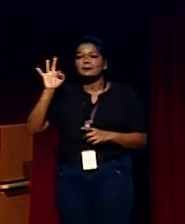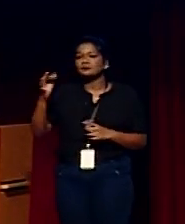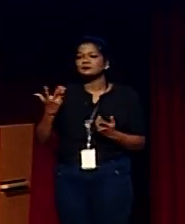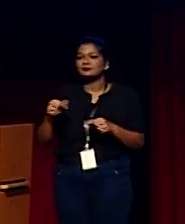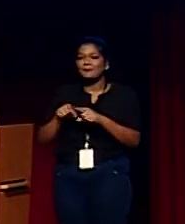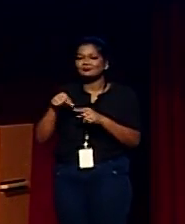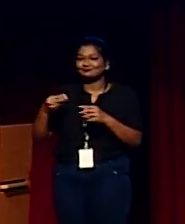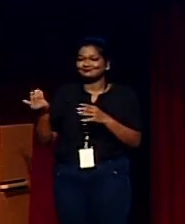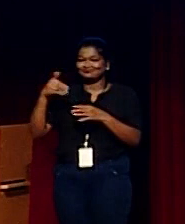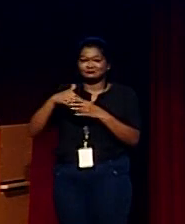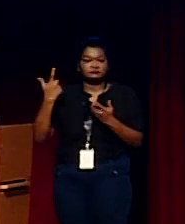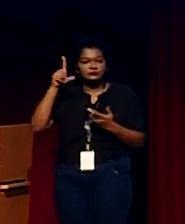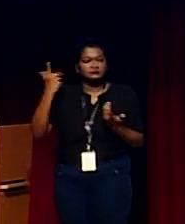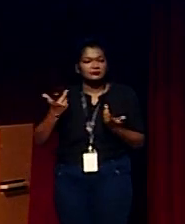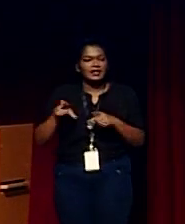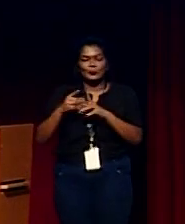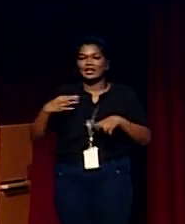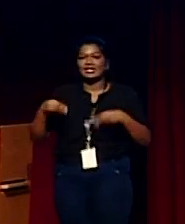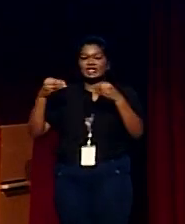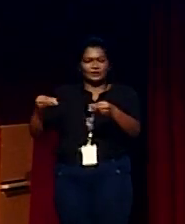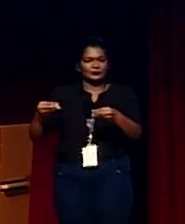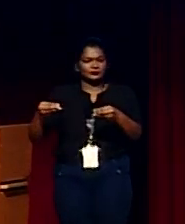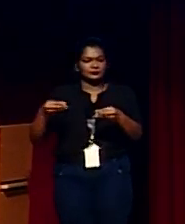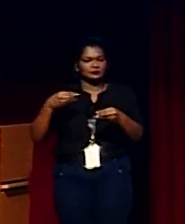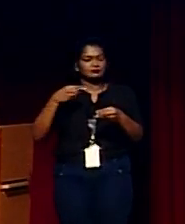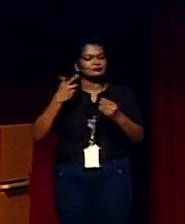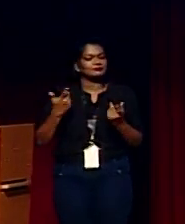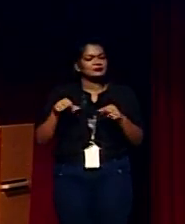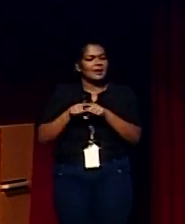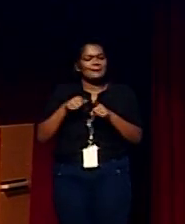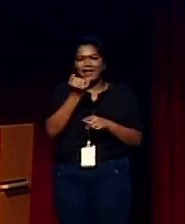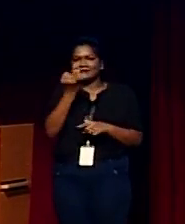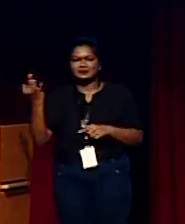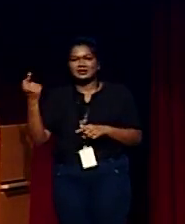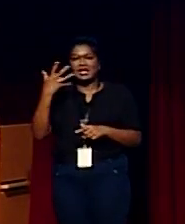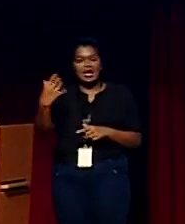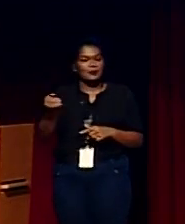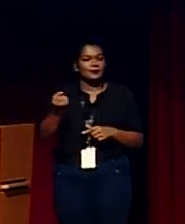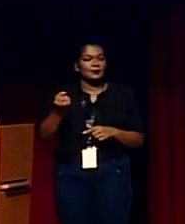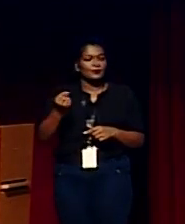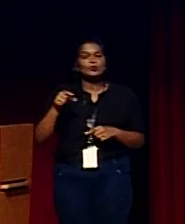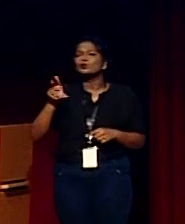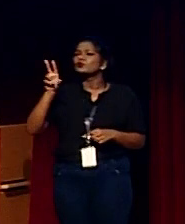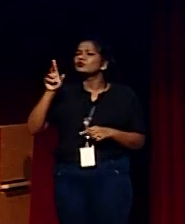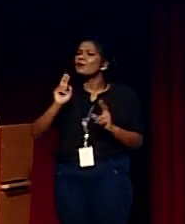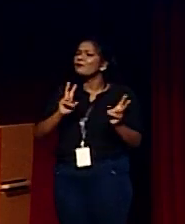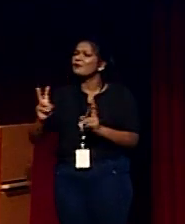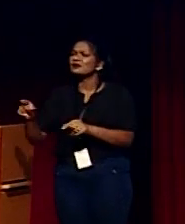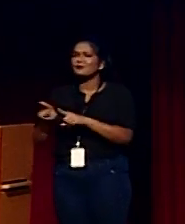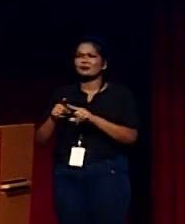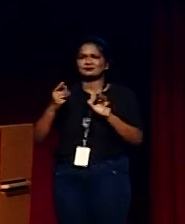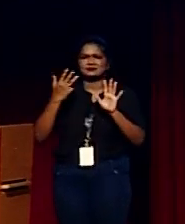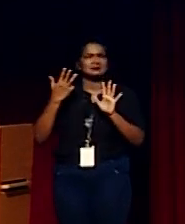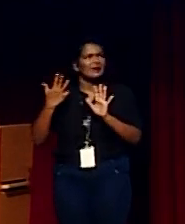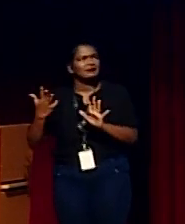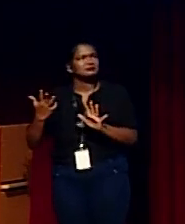important parts of this is we give them a means to input the mathematics, which is normally in line with what, for